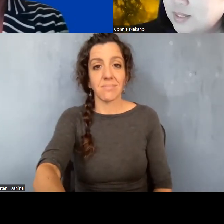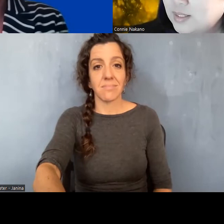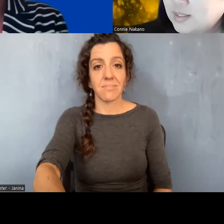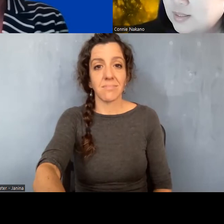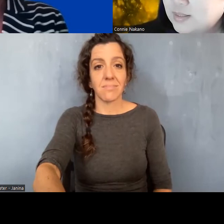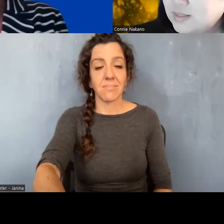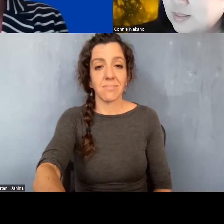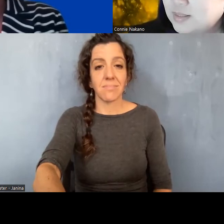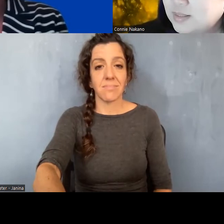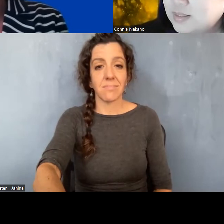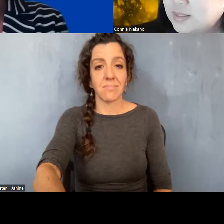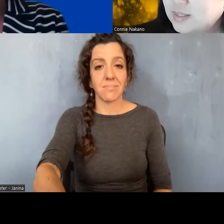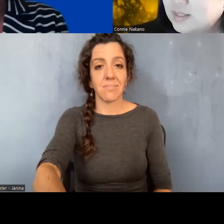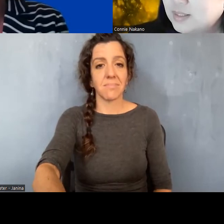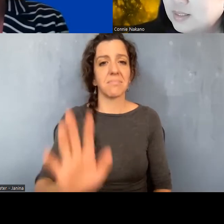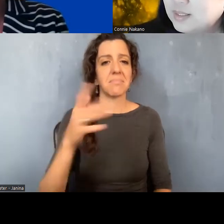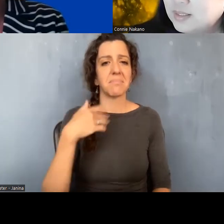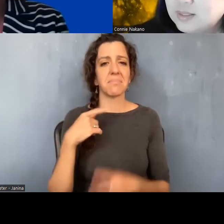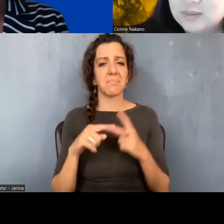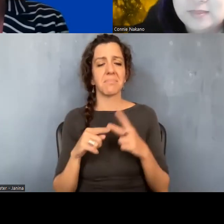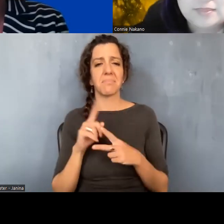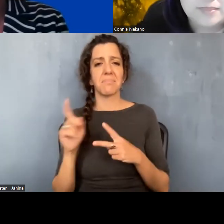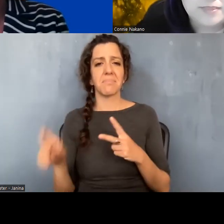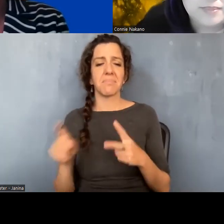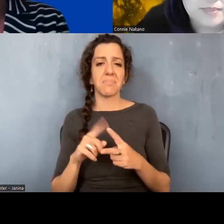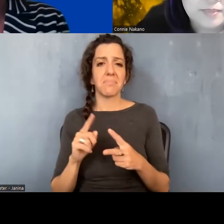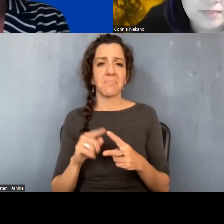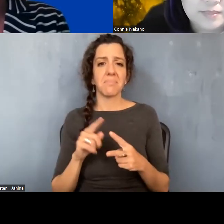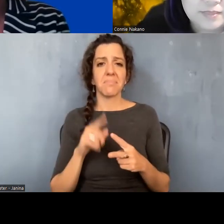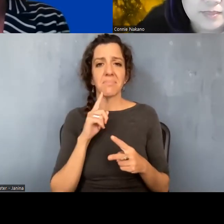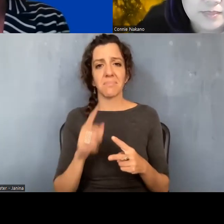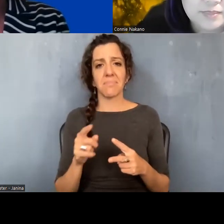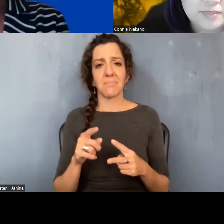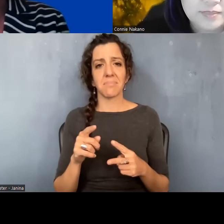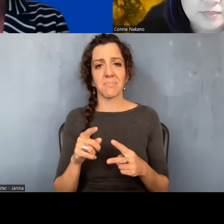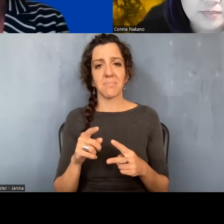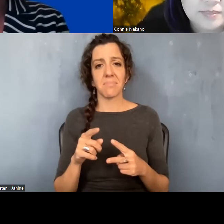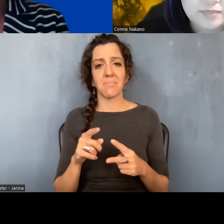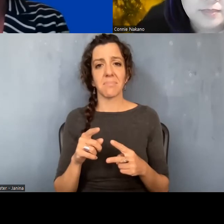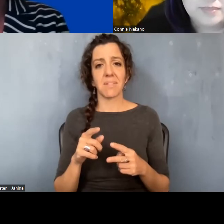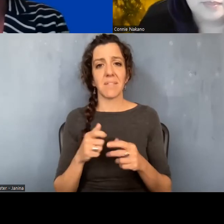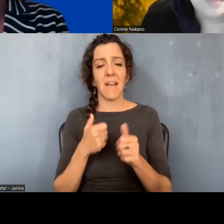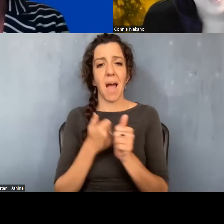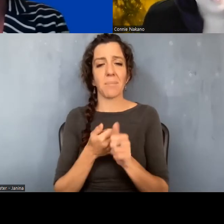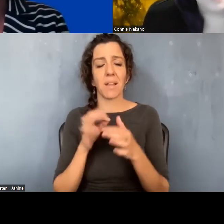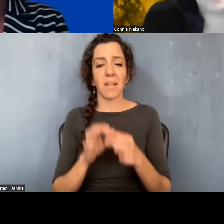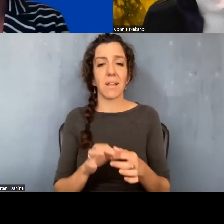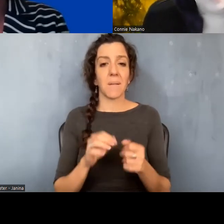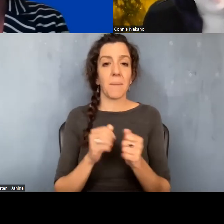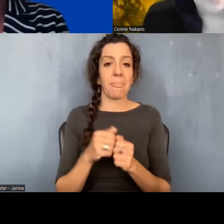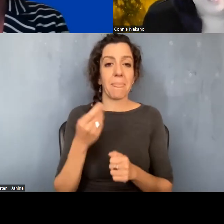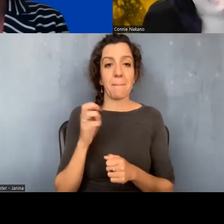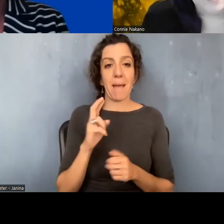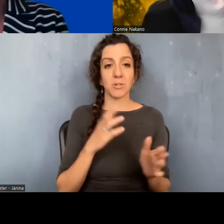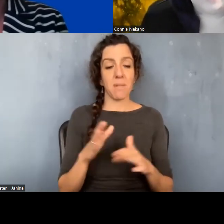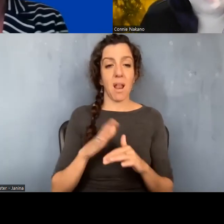Okay, I have a couple of questions, one of which is about the updates on the Master Plan on Aging, various